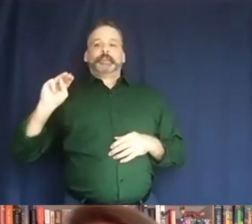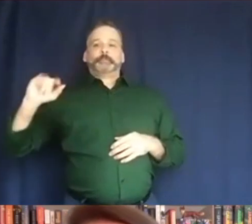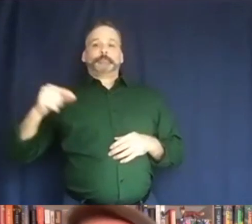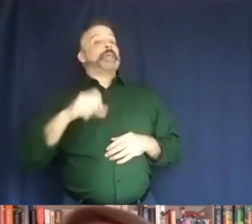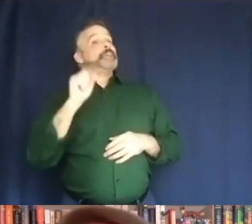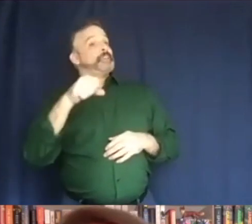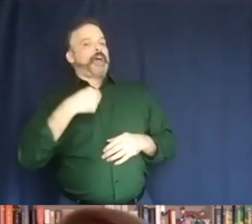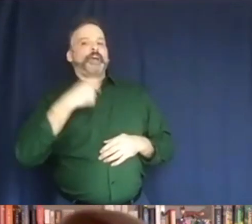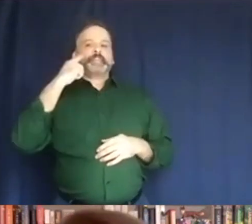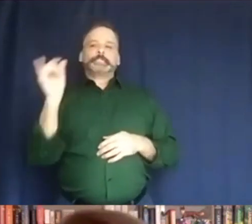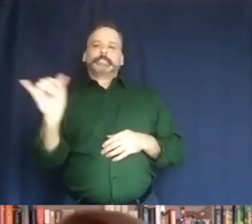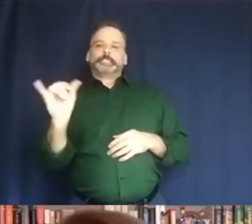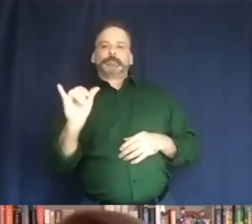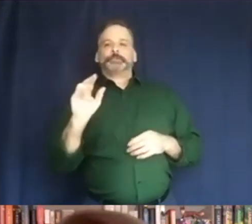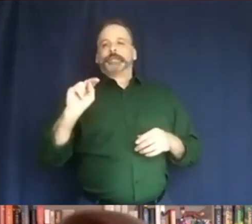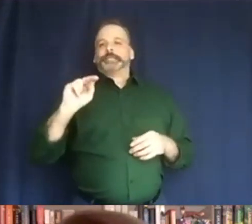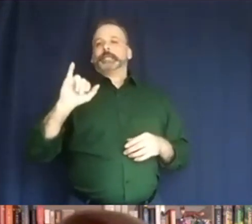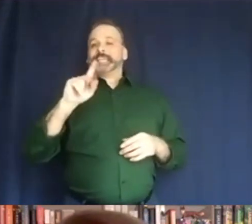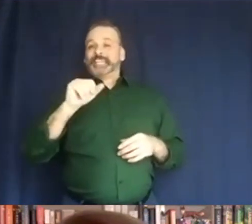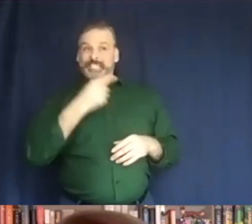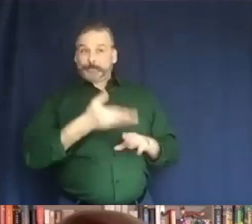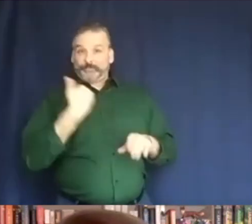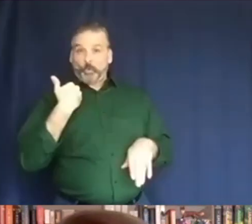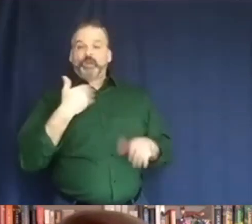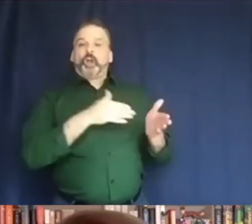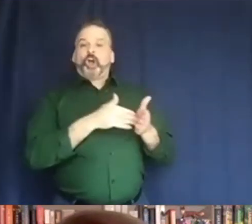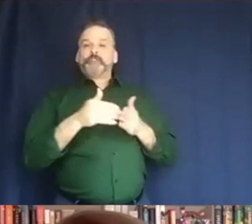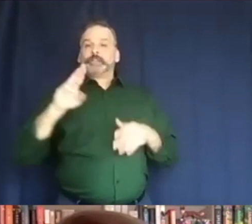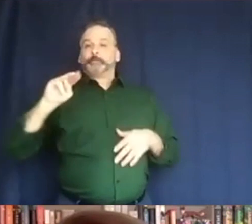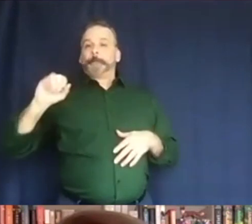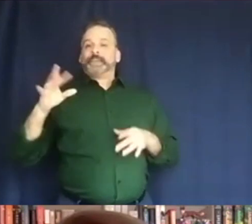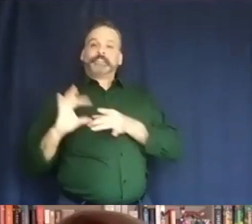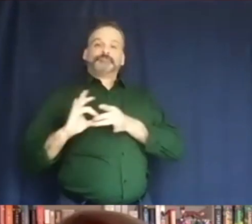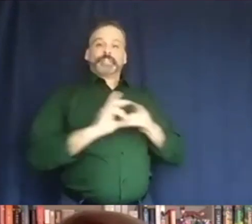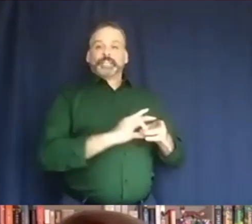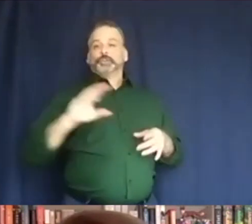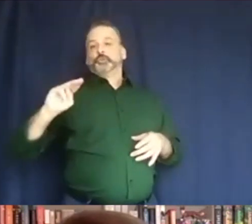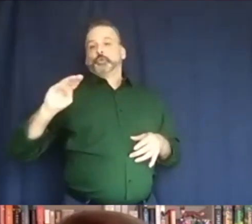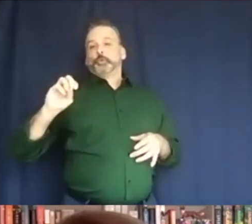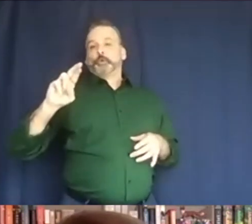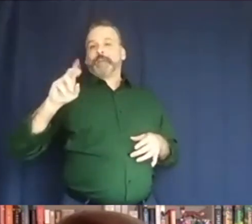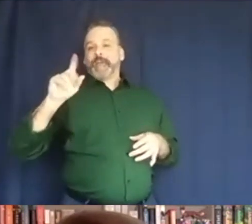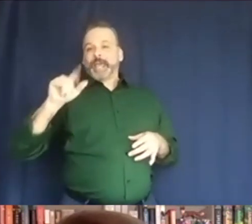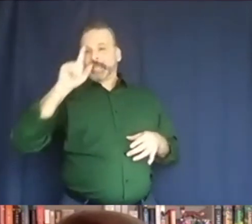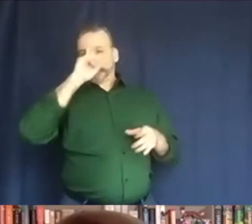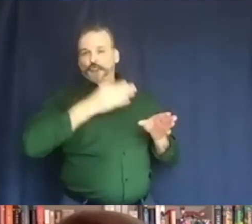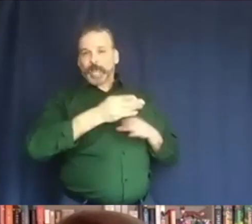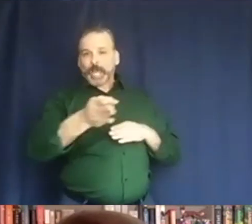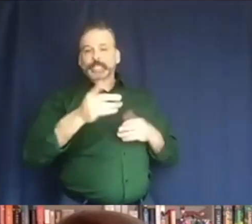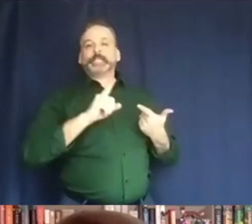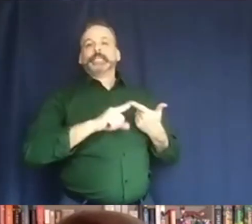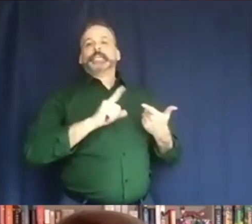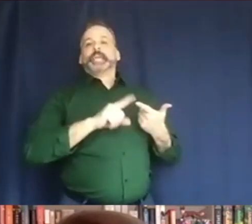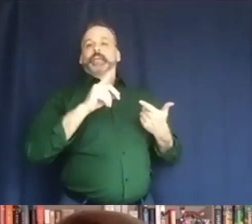Yeah, similar to also what Nikita was saying before too, about how often myth is tied to like morality and values and what we want to quote unquote teach or